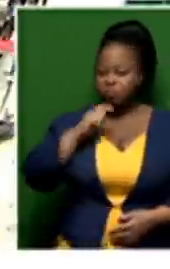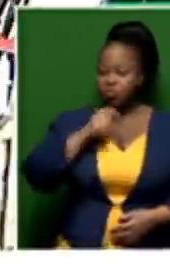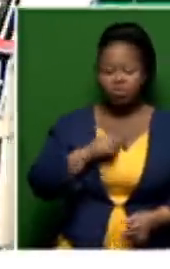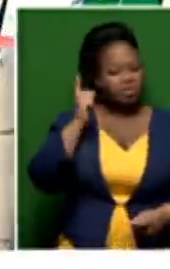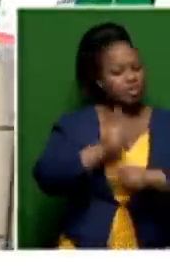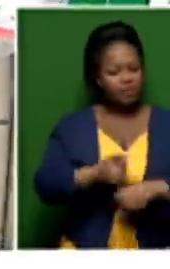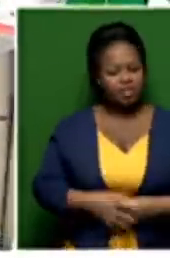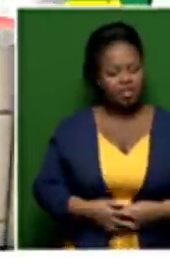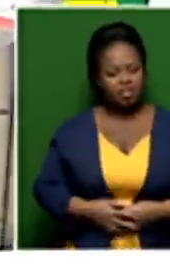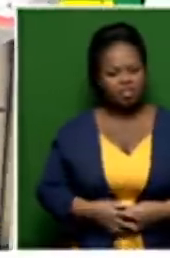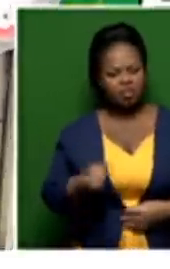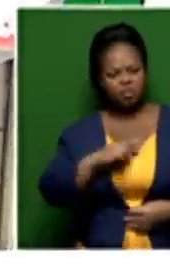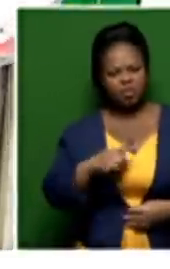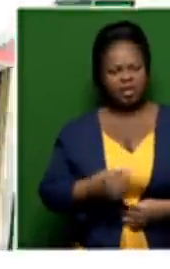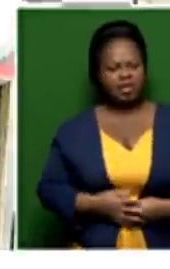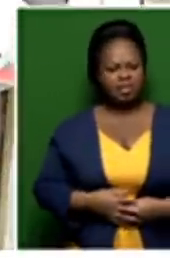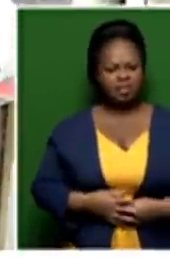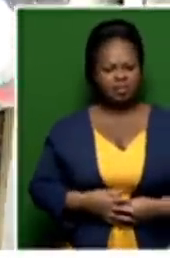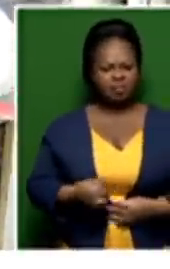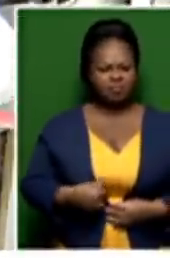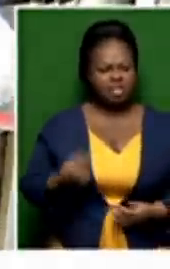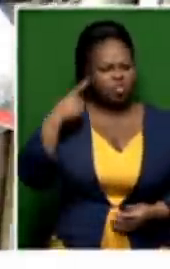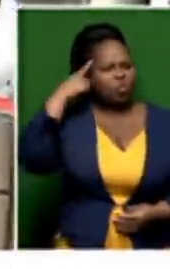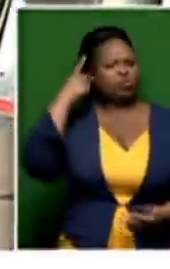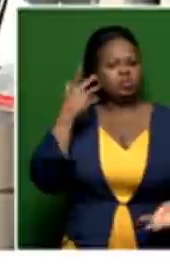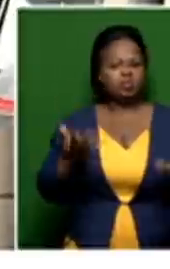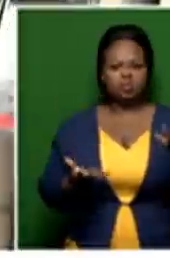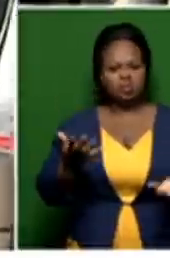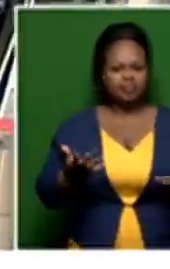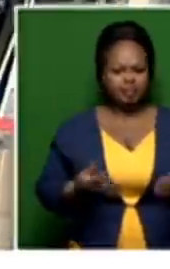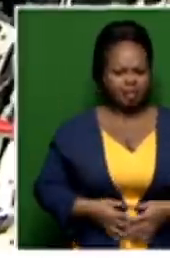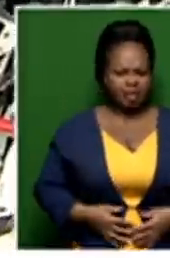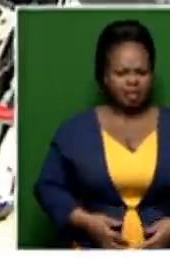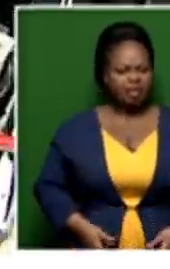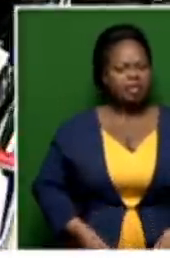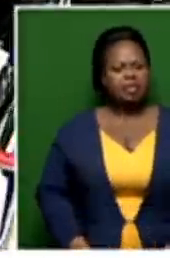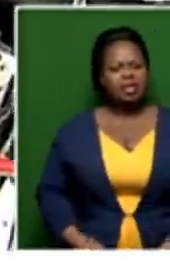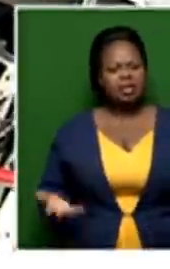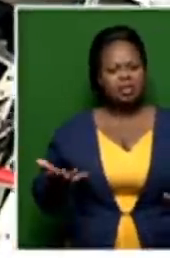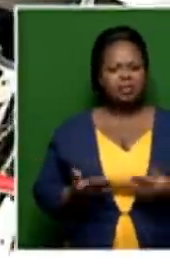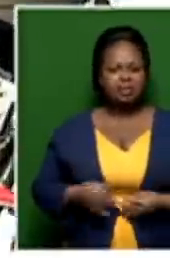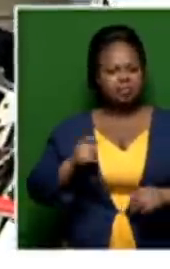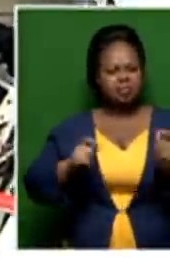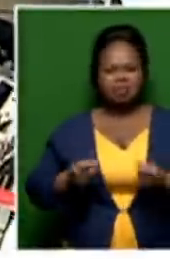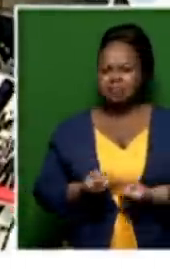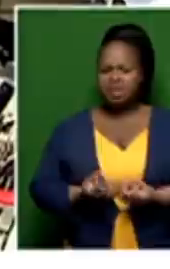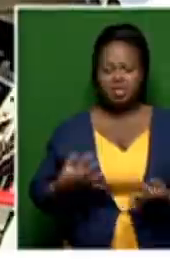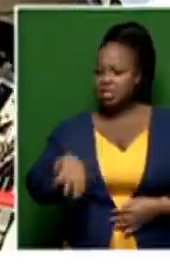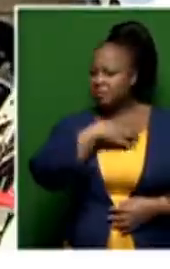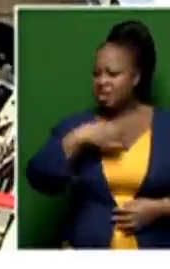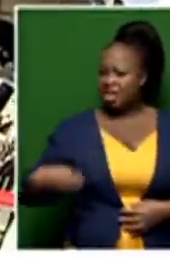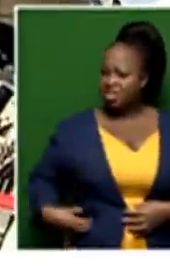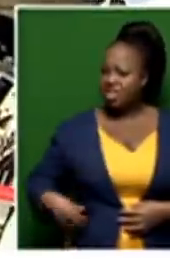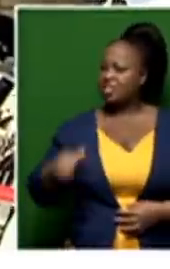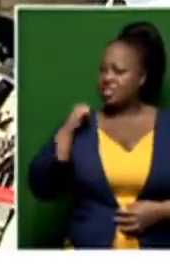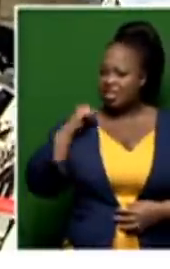difficult. I mean, one would have, I guess, thought that the sentiments shared by the president